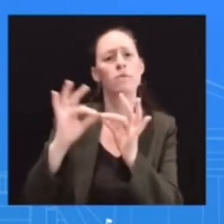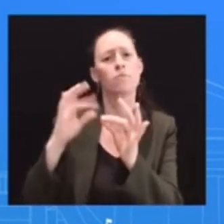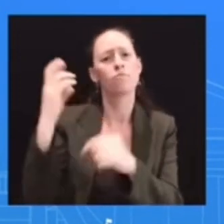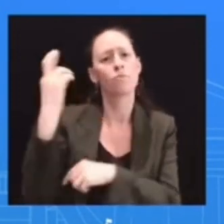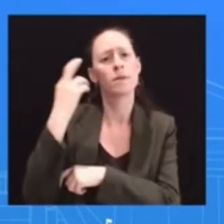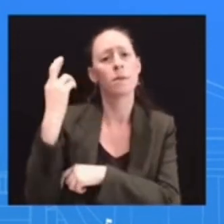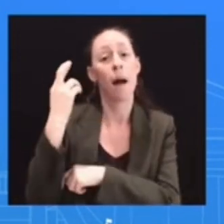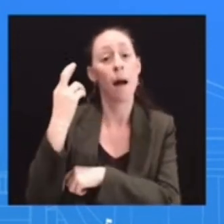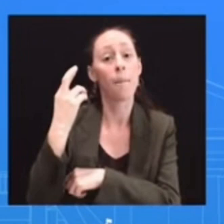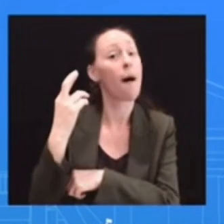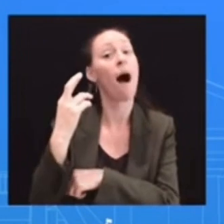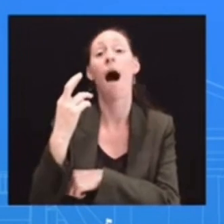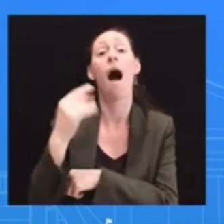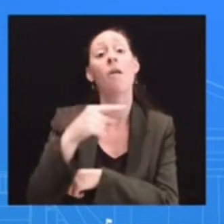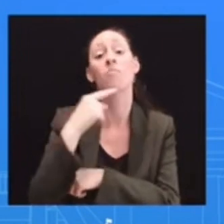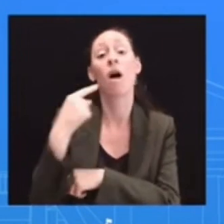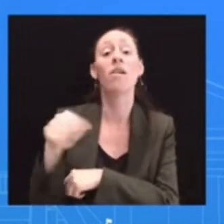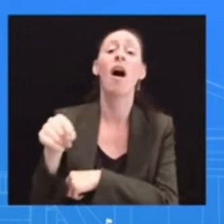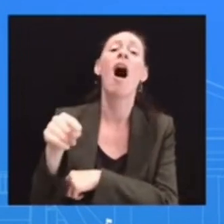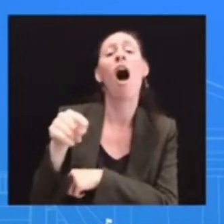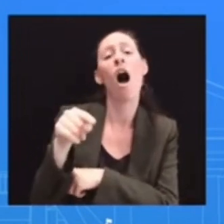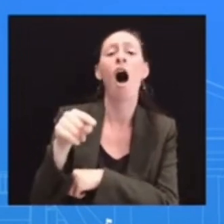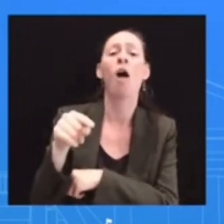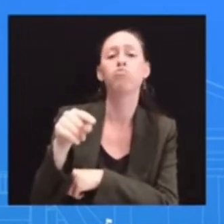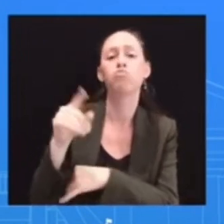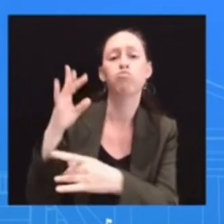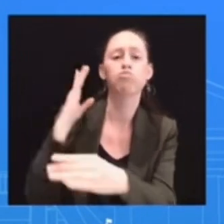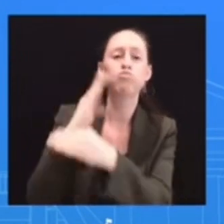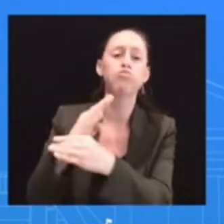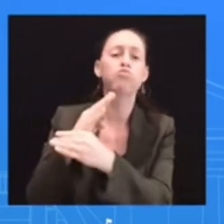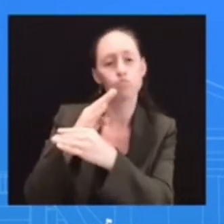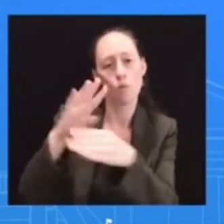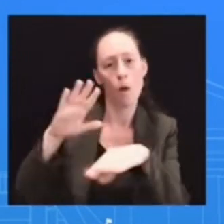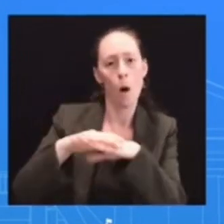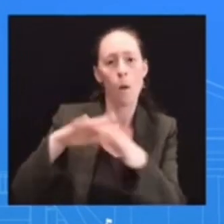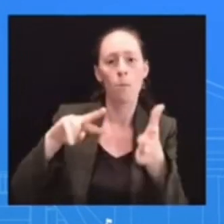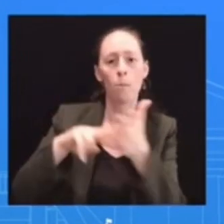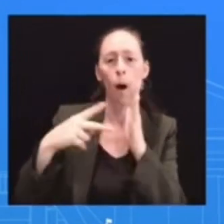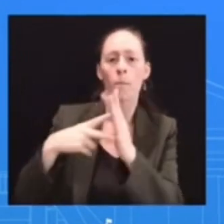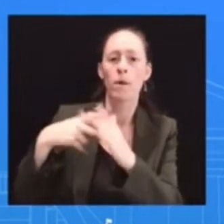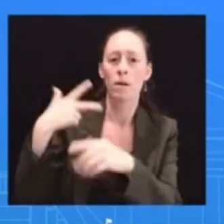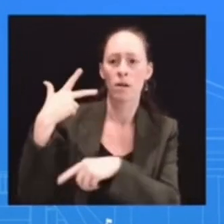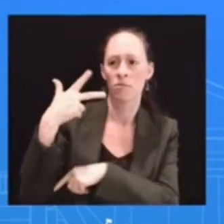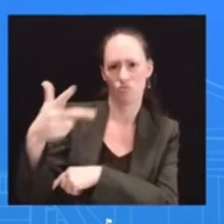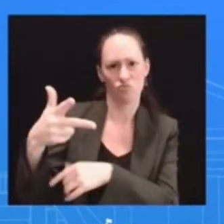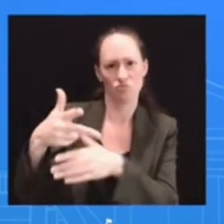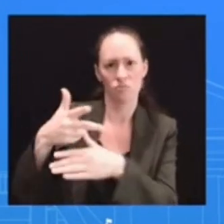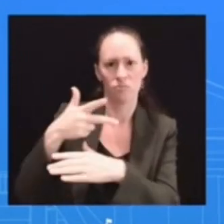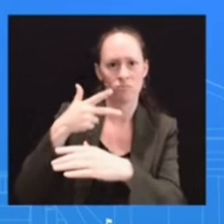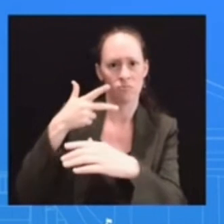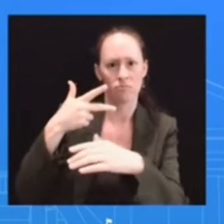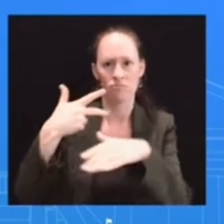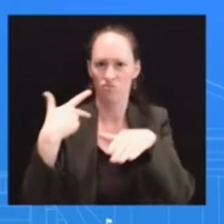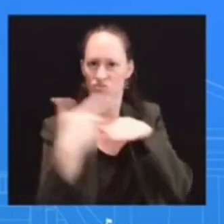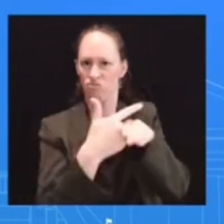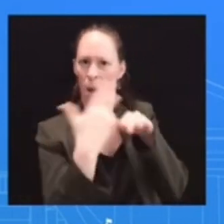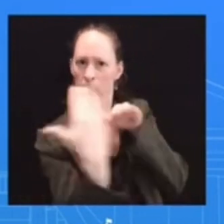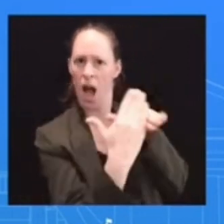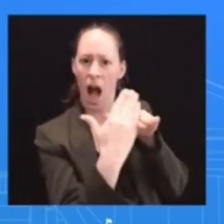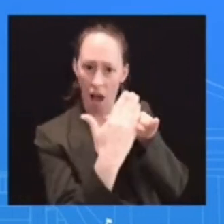all over the world. Russia will be fully and solely responsible for the consequences of this military act of